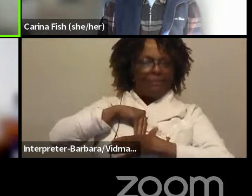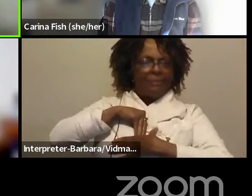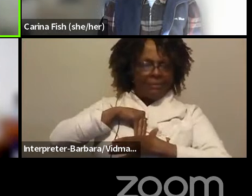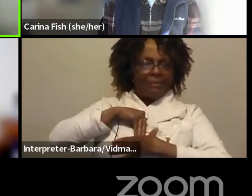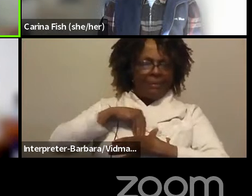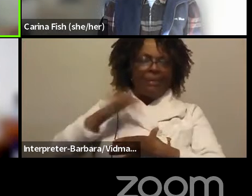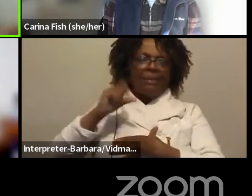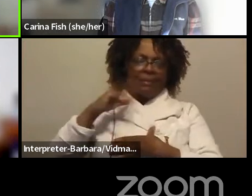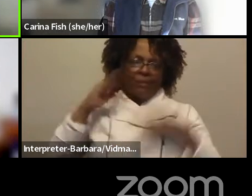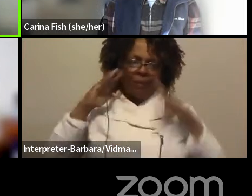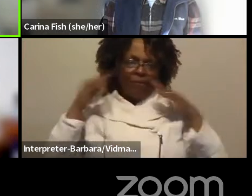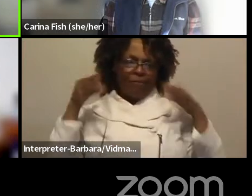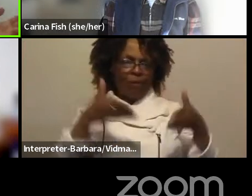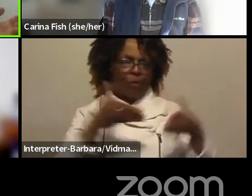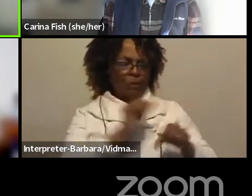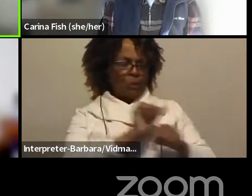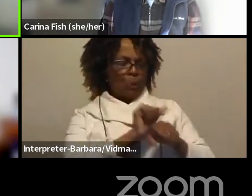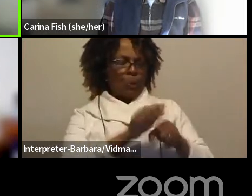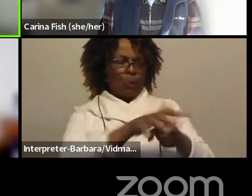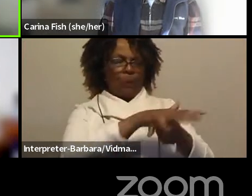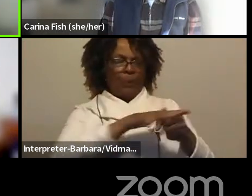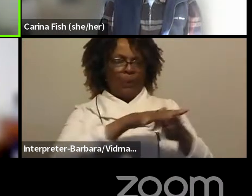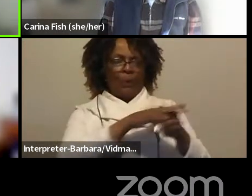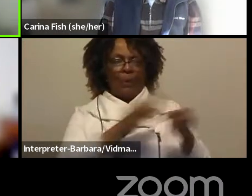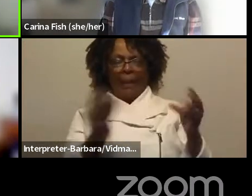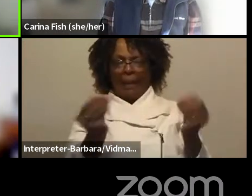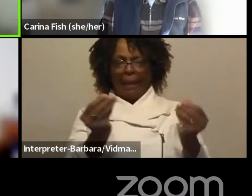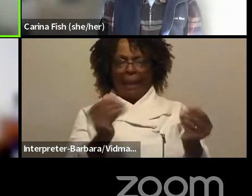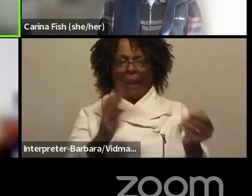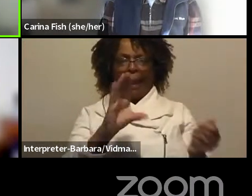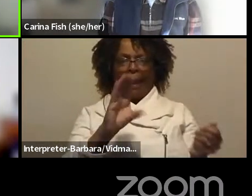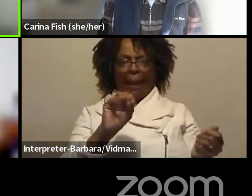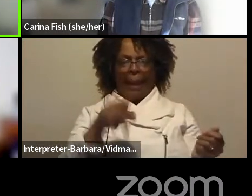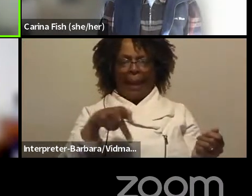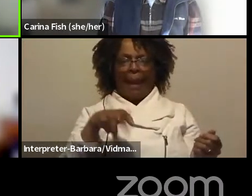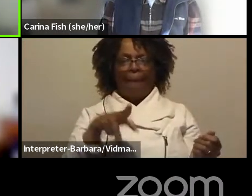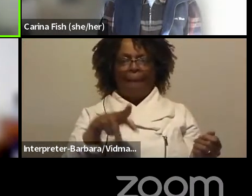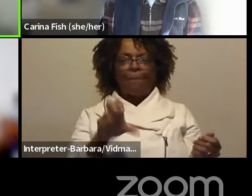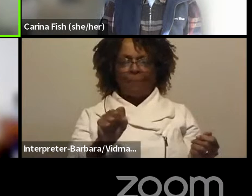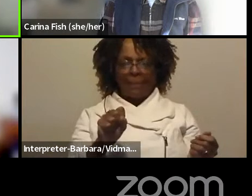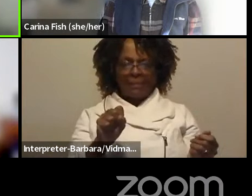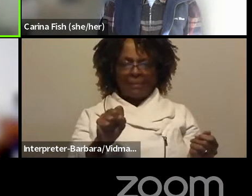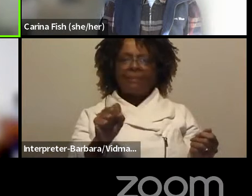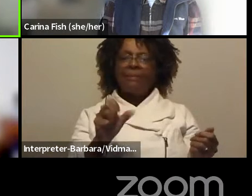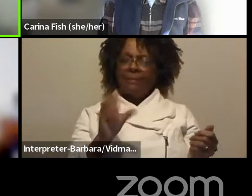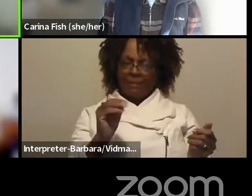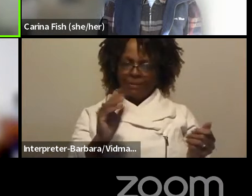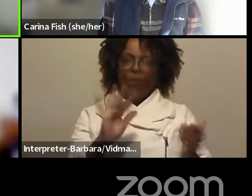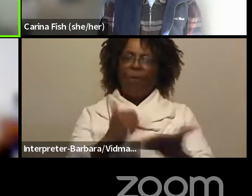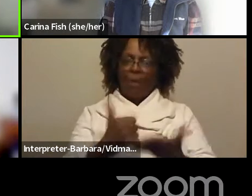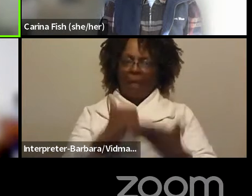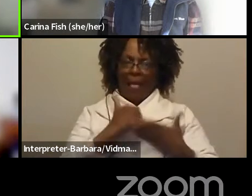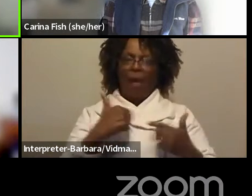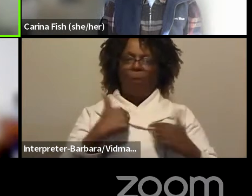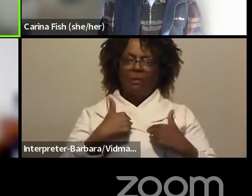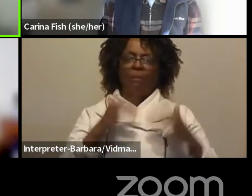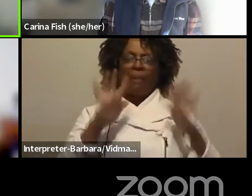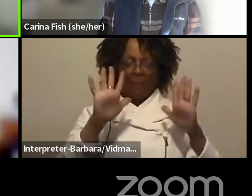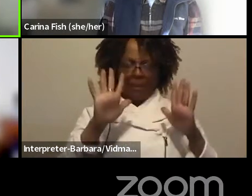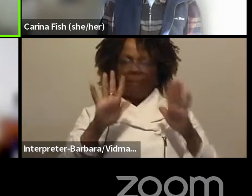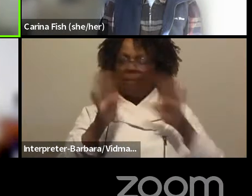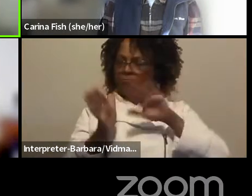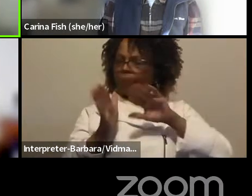work here on campus. And then when I get home, I find something that I enjoy to take my mind off of it. And it helps